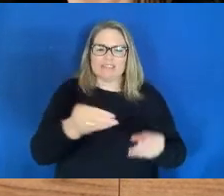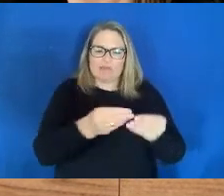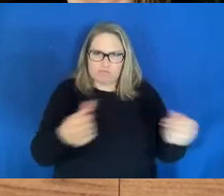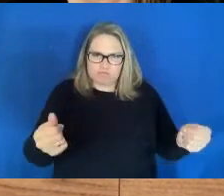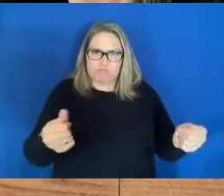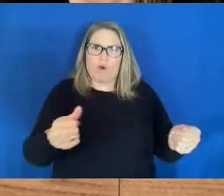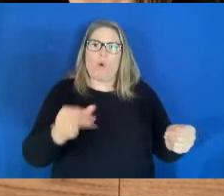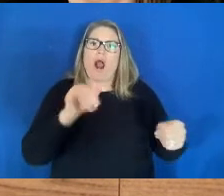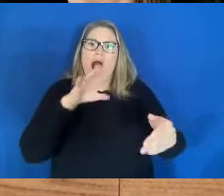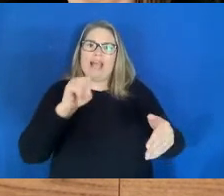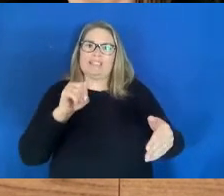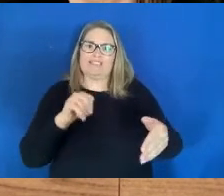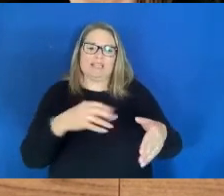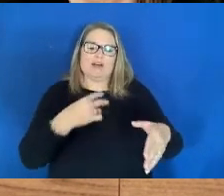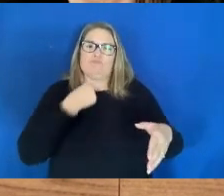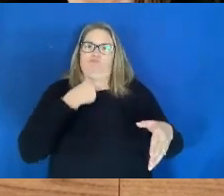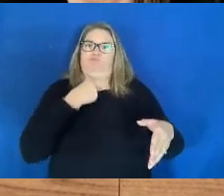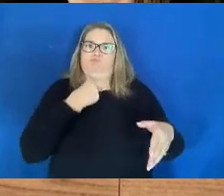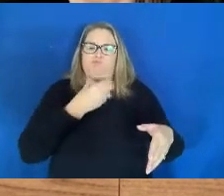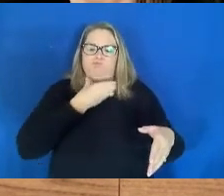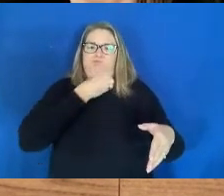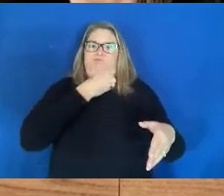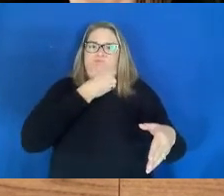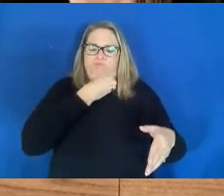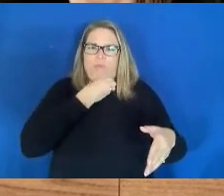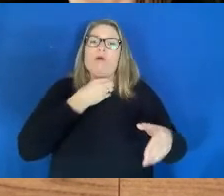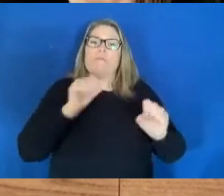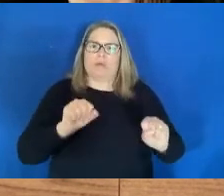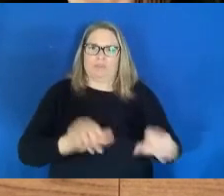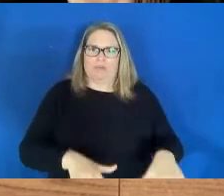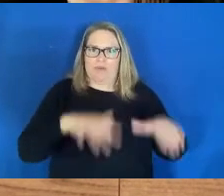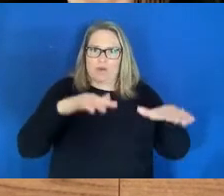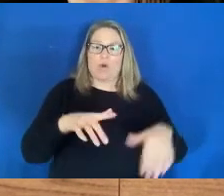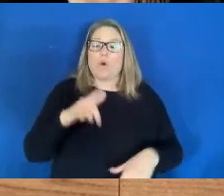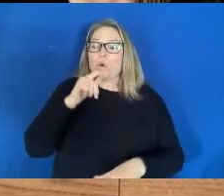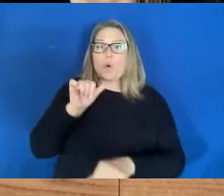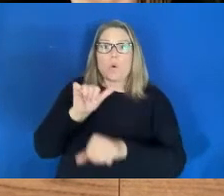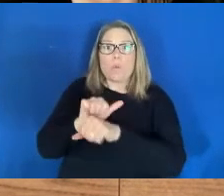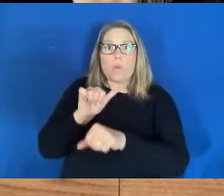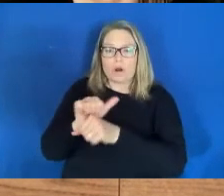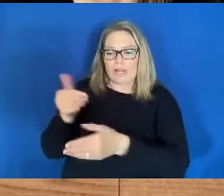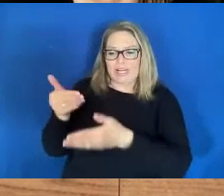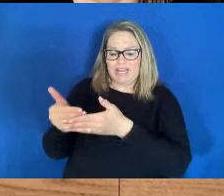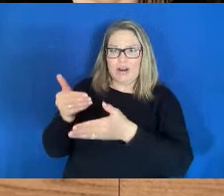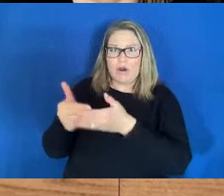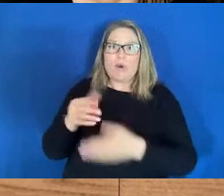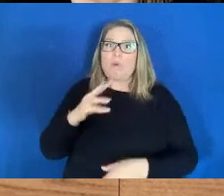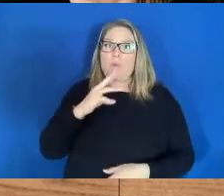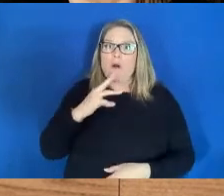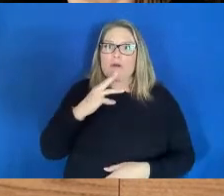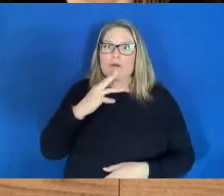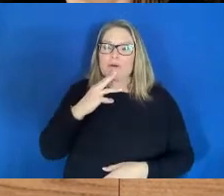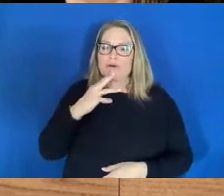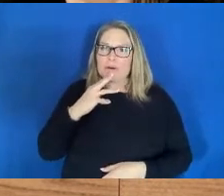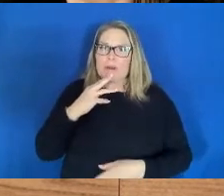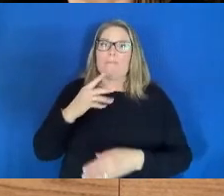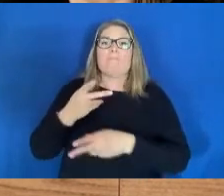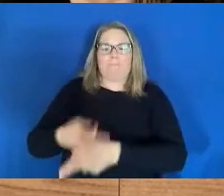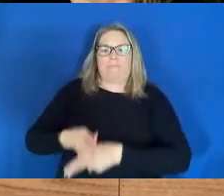Those who live or work near the waterways should always take extra care in the spring and have an emergency plan in